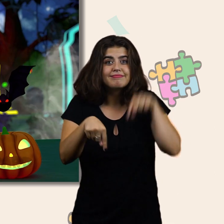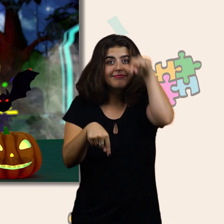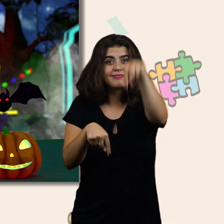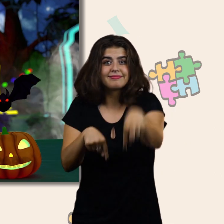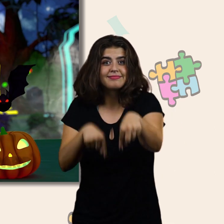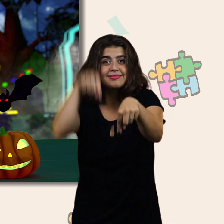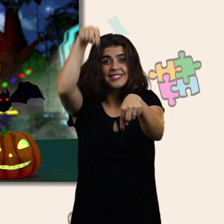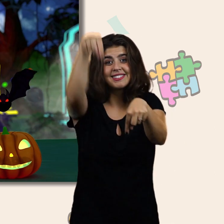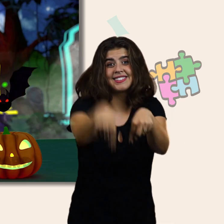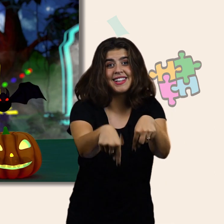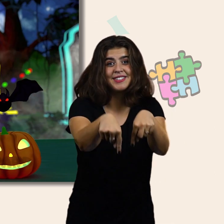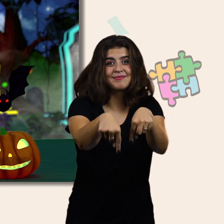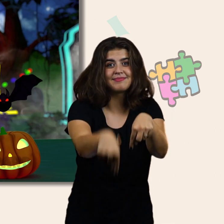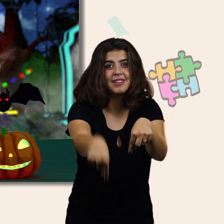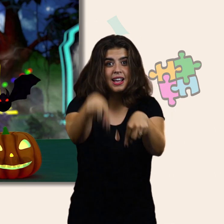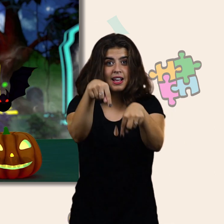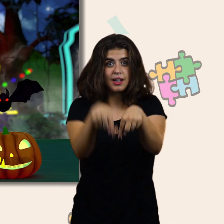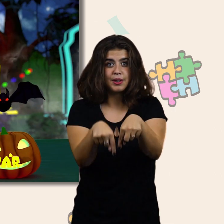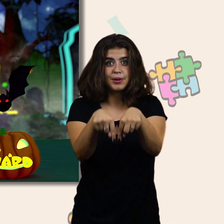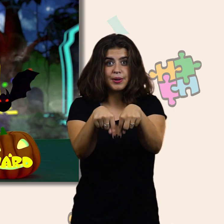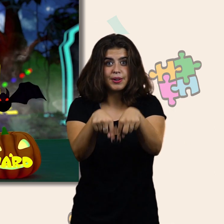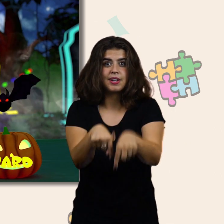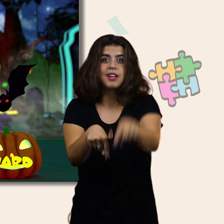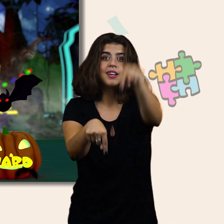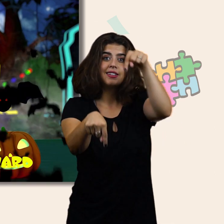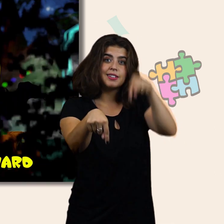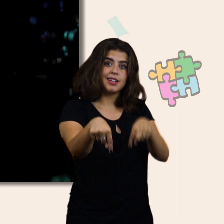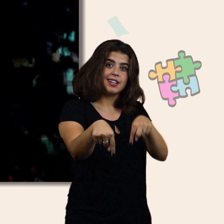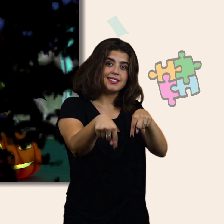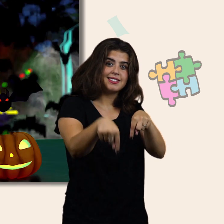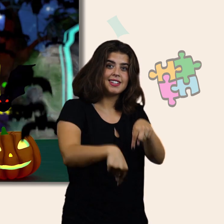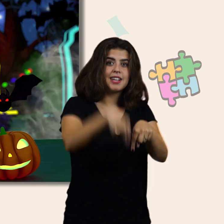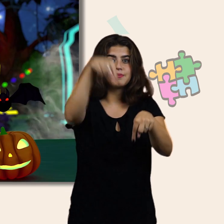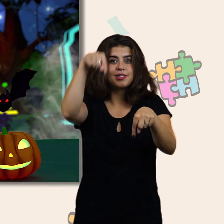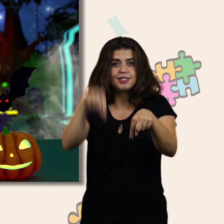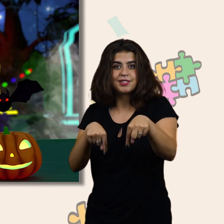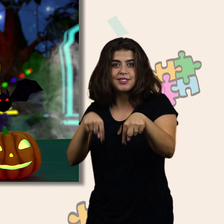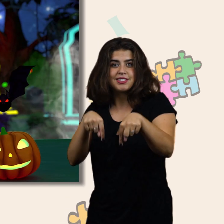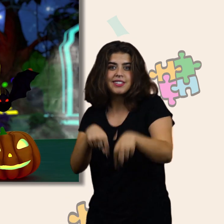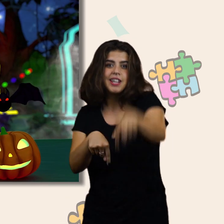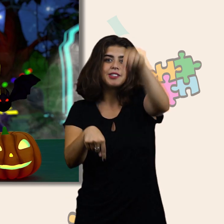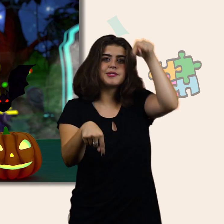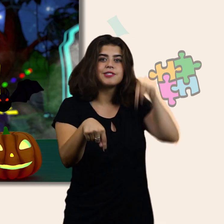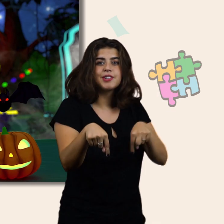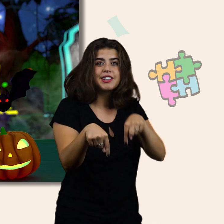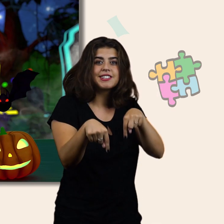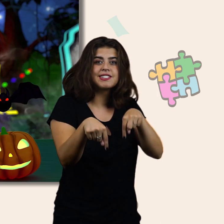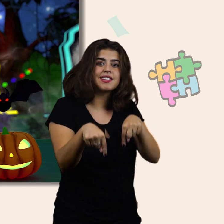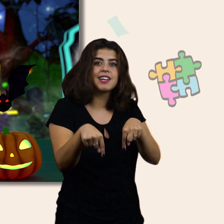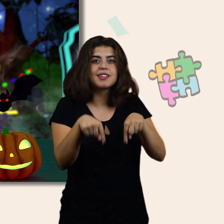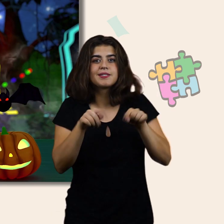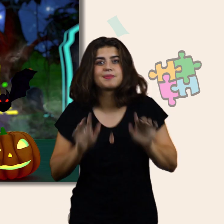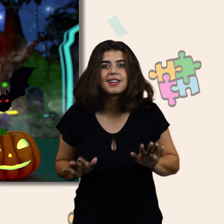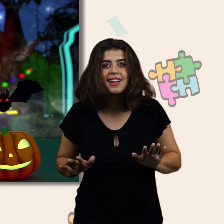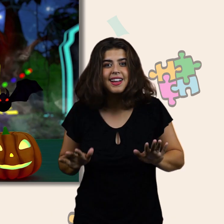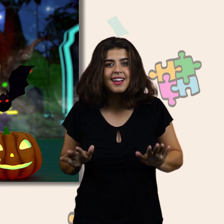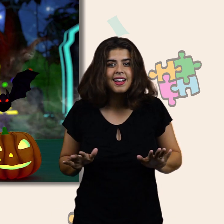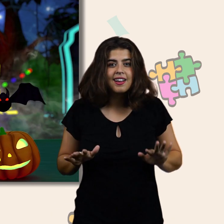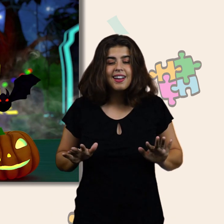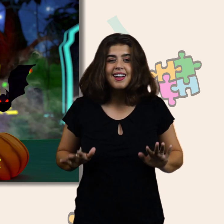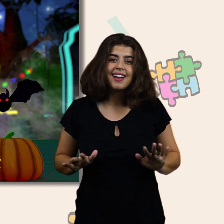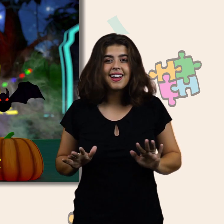step, two steps, three steps forward. One step, two steps, three steps